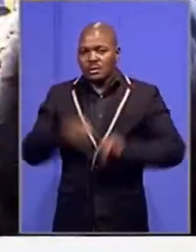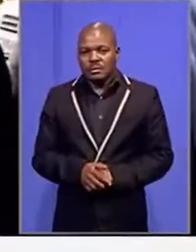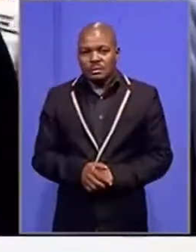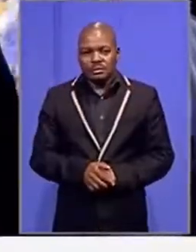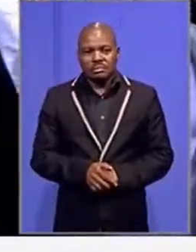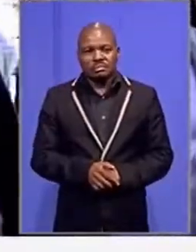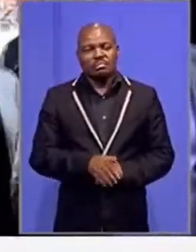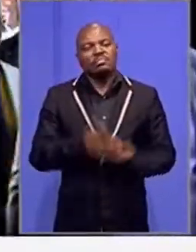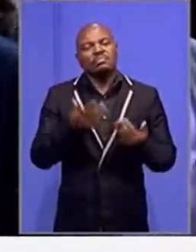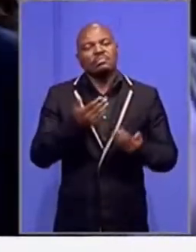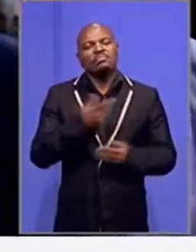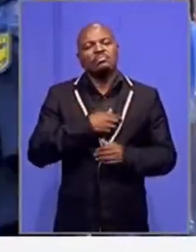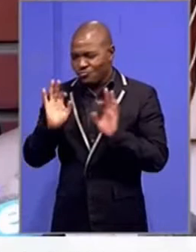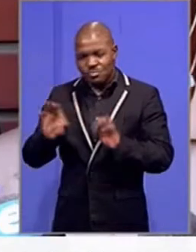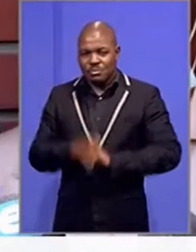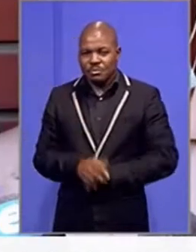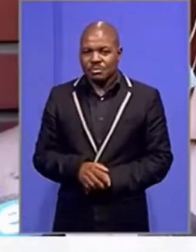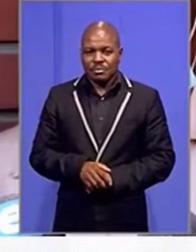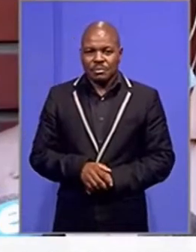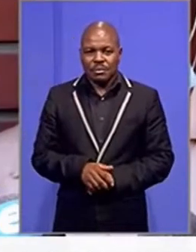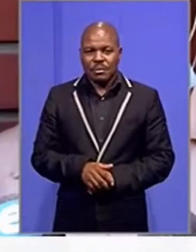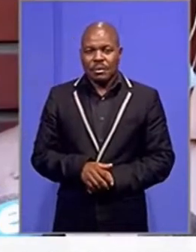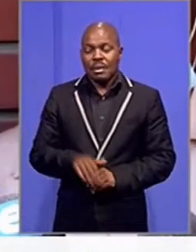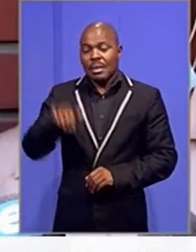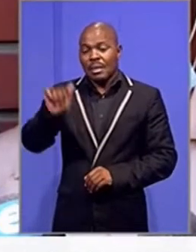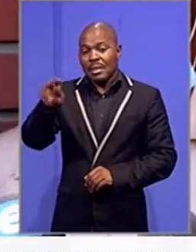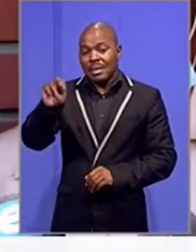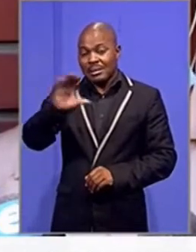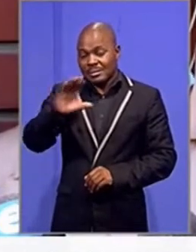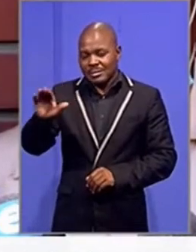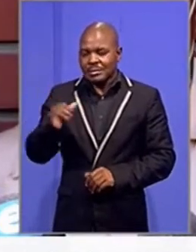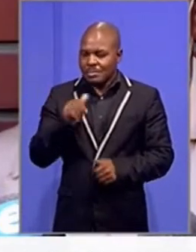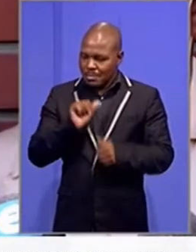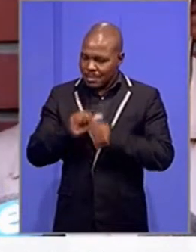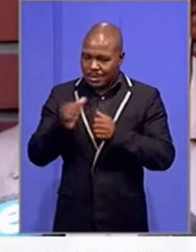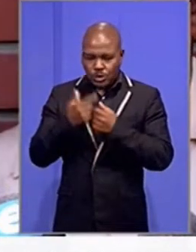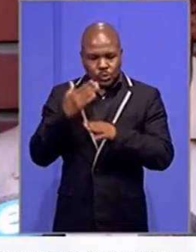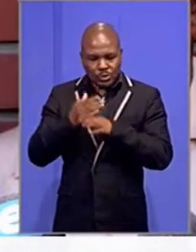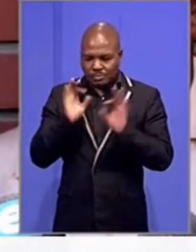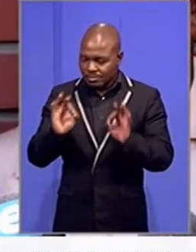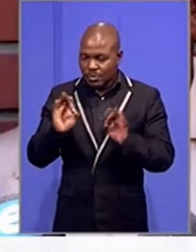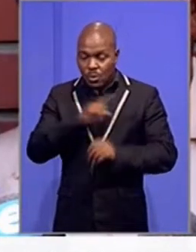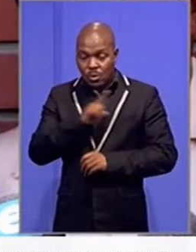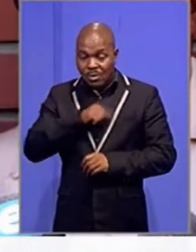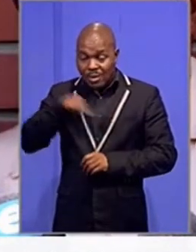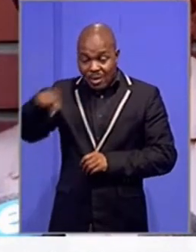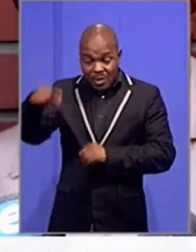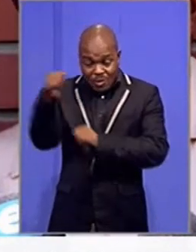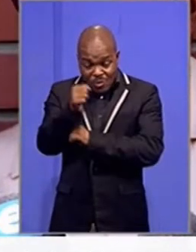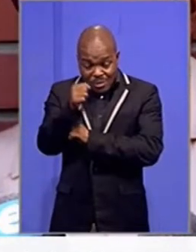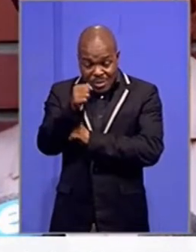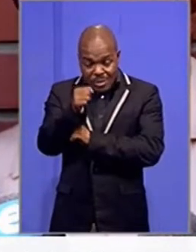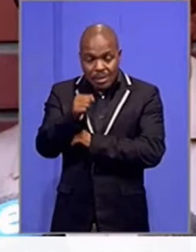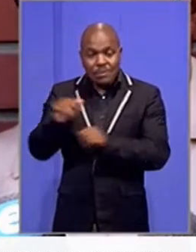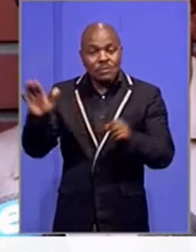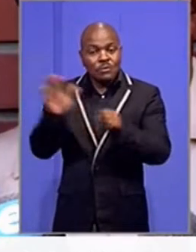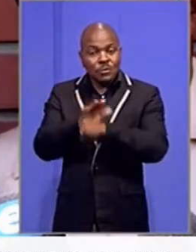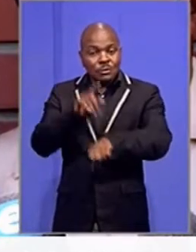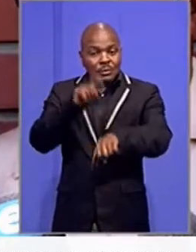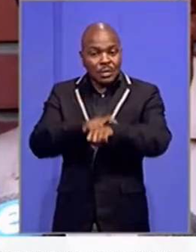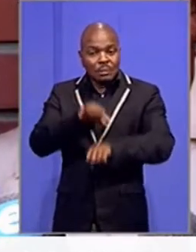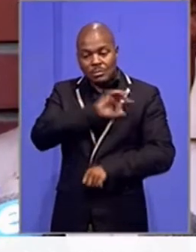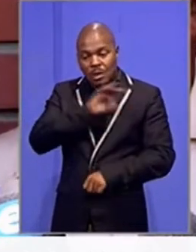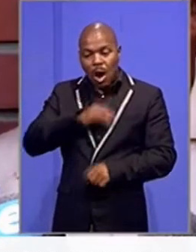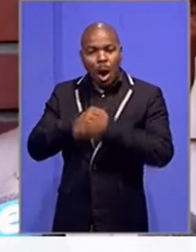e moholo wa ANC ya kginnweng mokgeng ha a khotsofatswa ke dipuo tsa ba bang ba baetapele kopanong ya bona le mopresidente wa mehleng